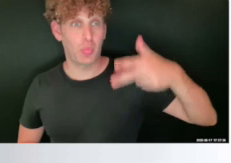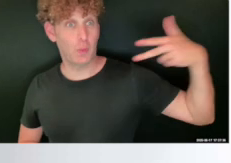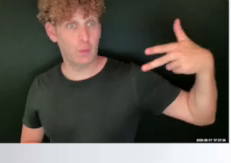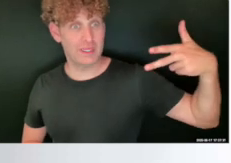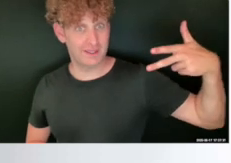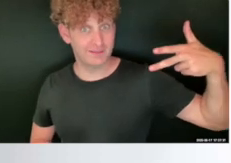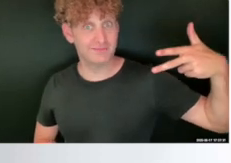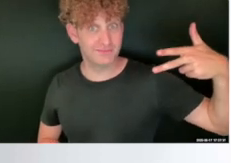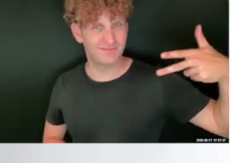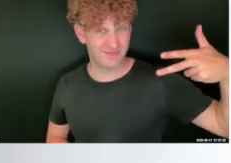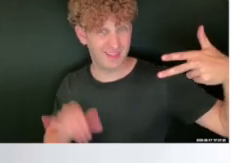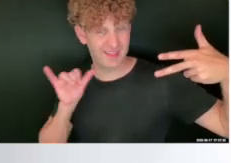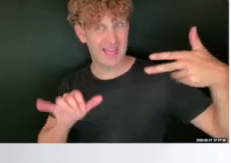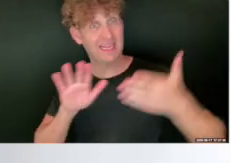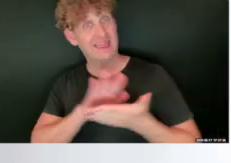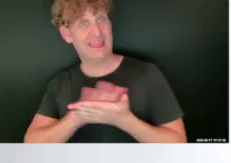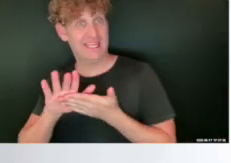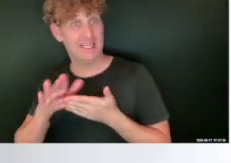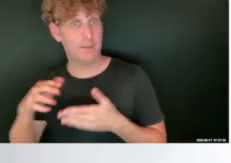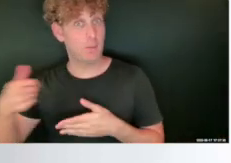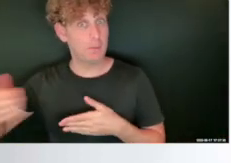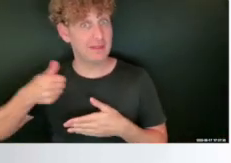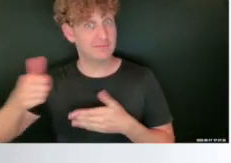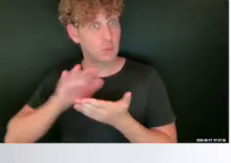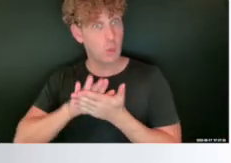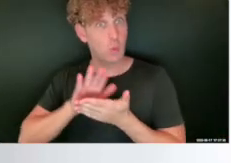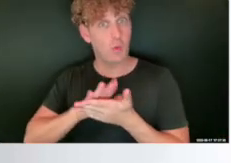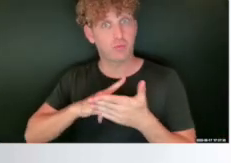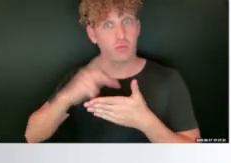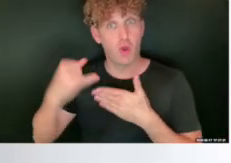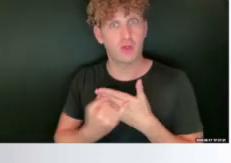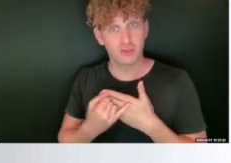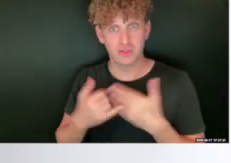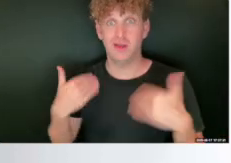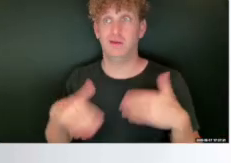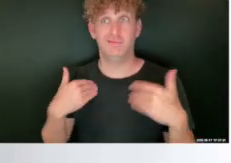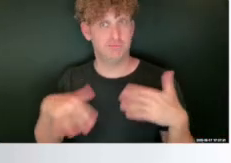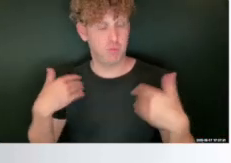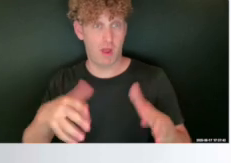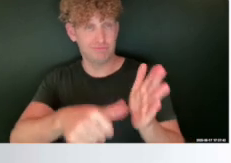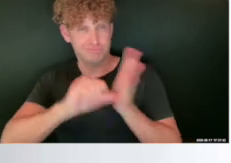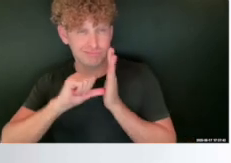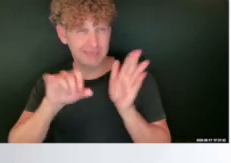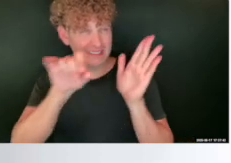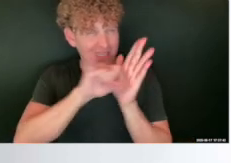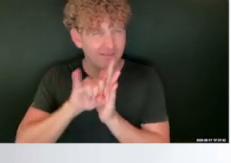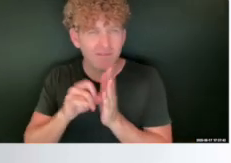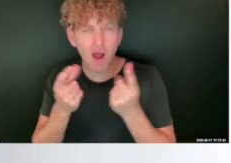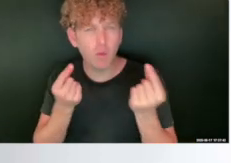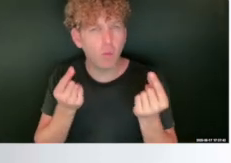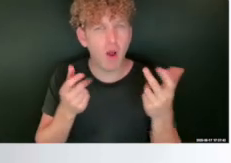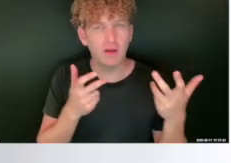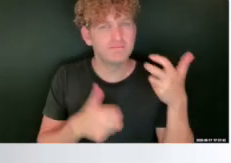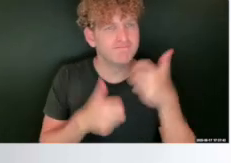Implemented alongside the Sustainable Transportation Equity Project and the Planning and Capacity Building effort, the